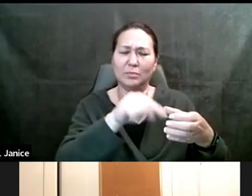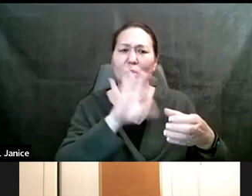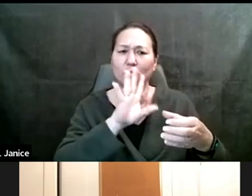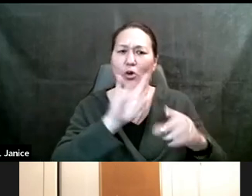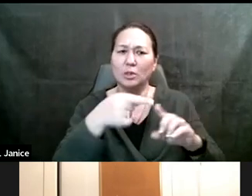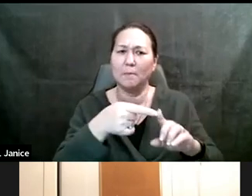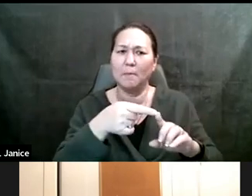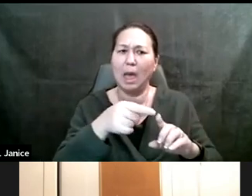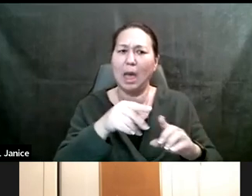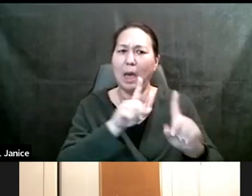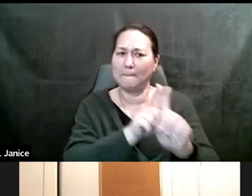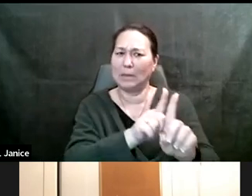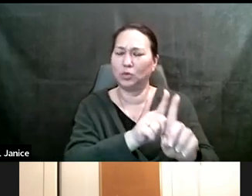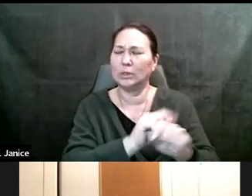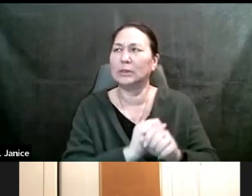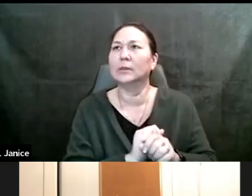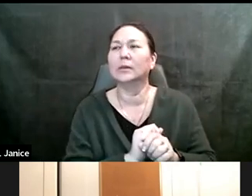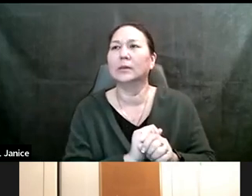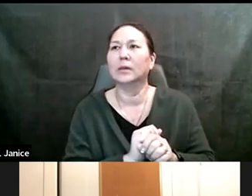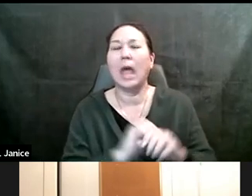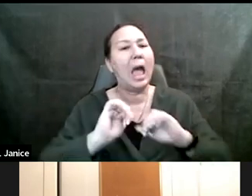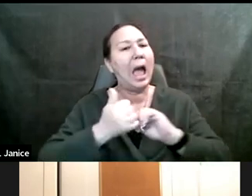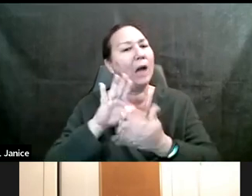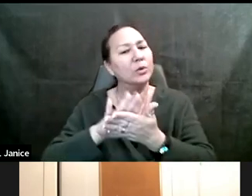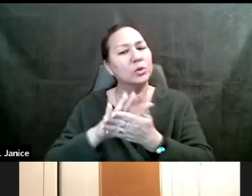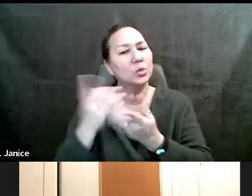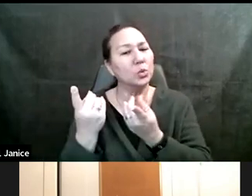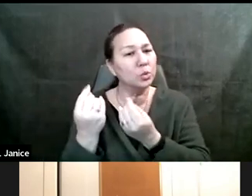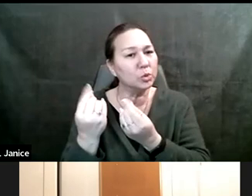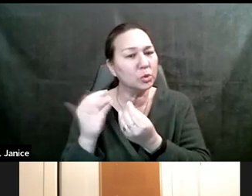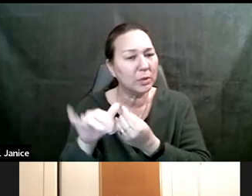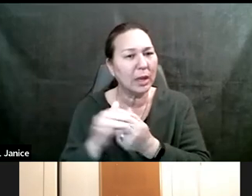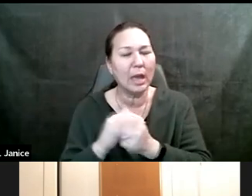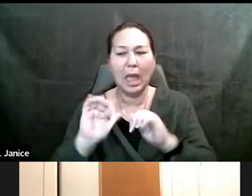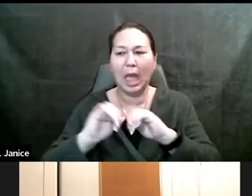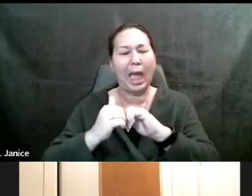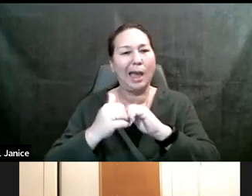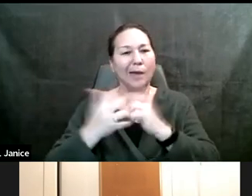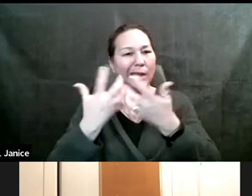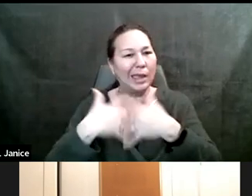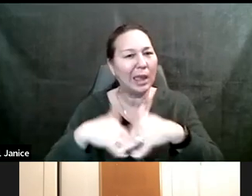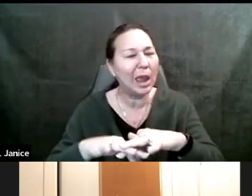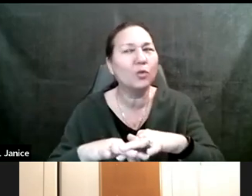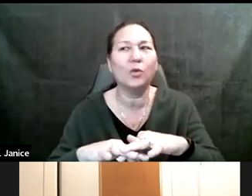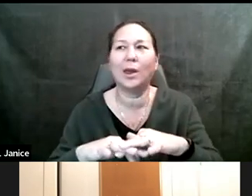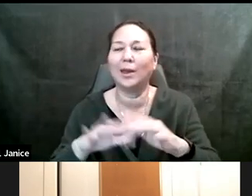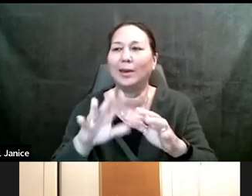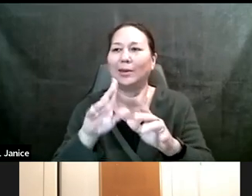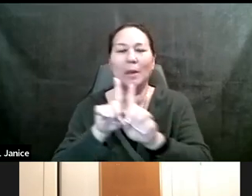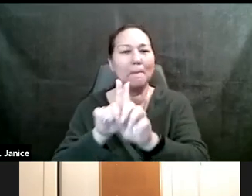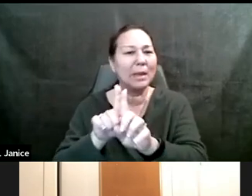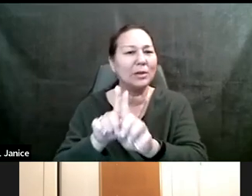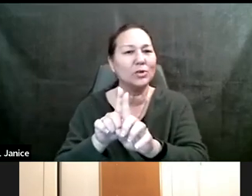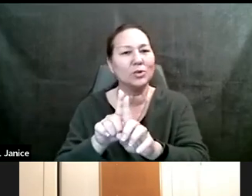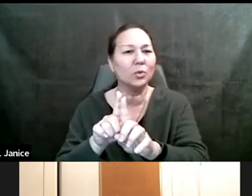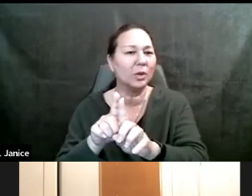to accomplish is to find areas where they can integrate mentoring principles in their school because there's a lot